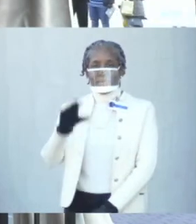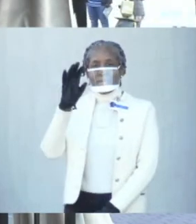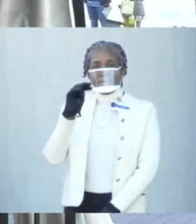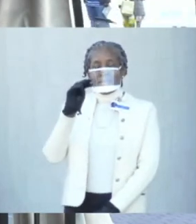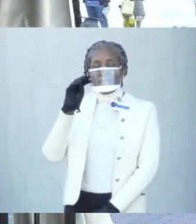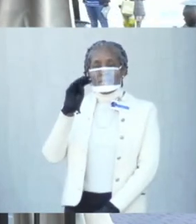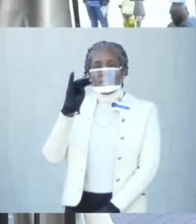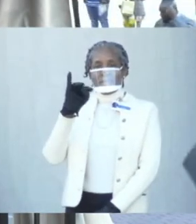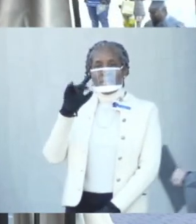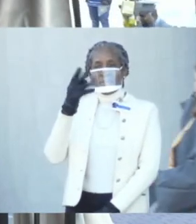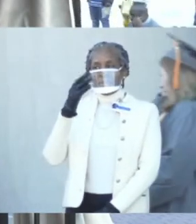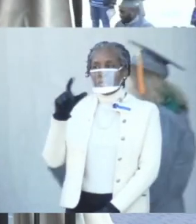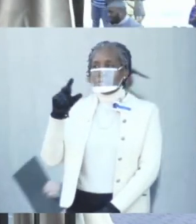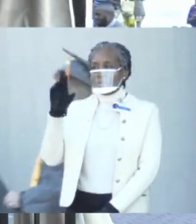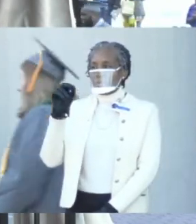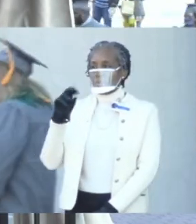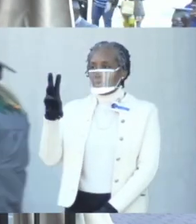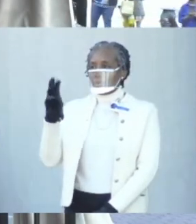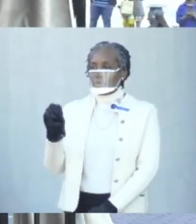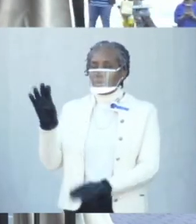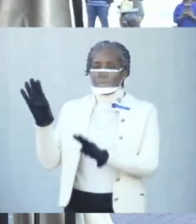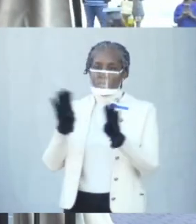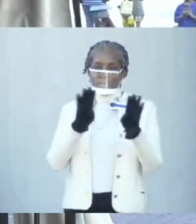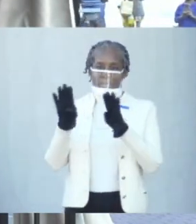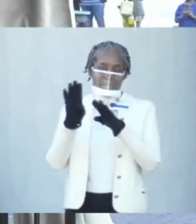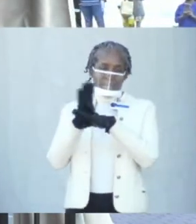Mitchell Rome, Business Administration.